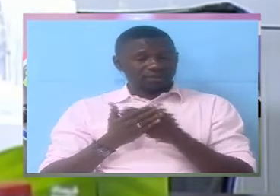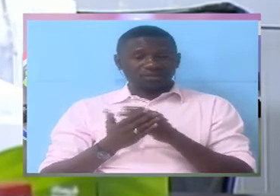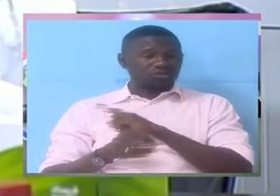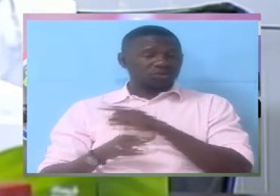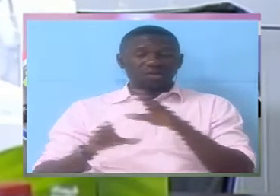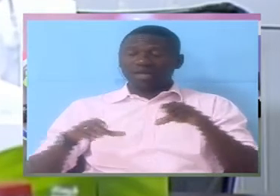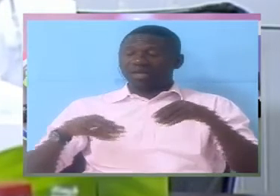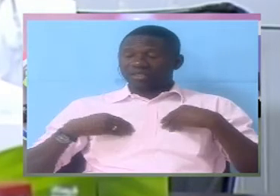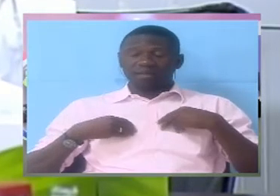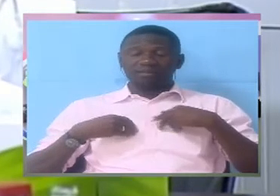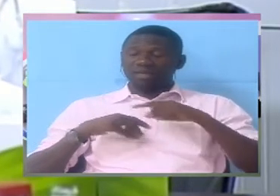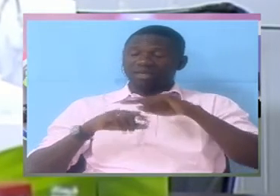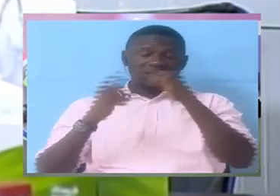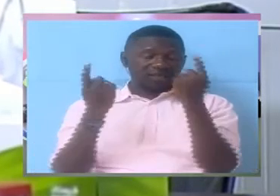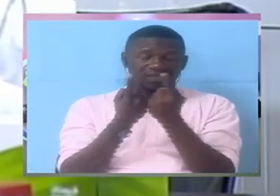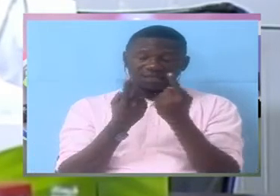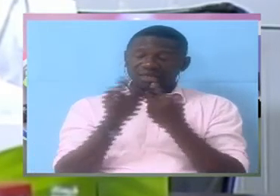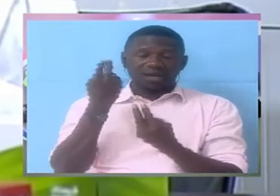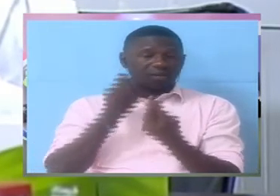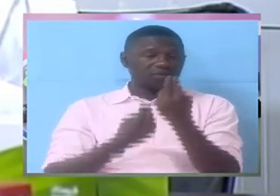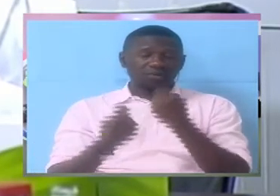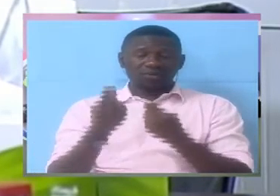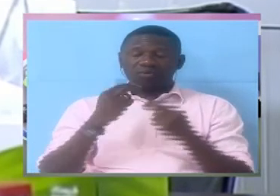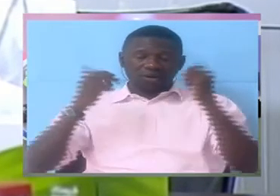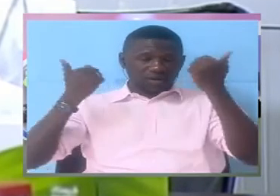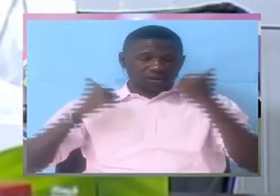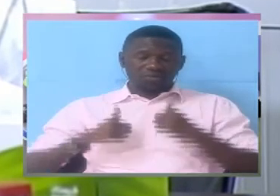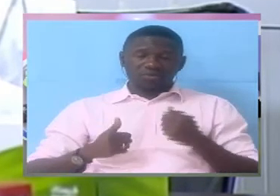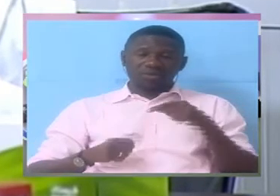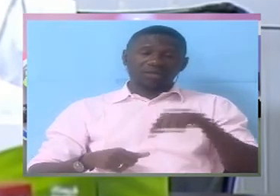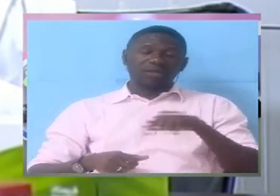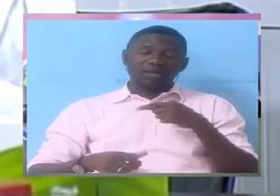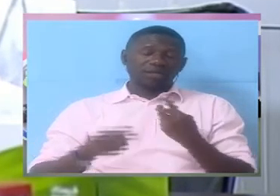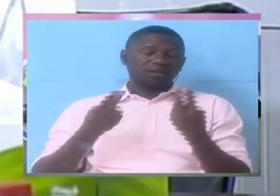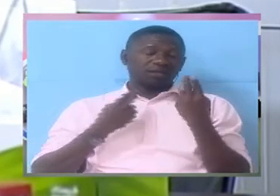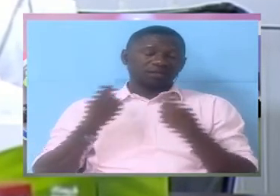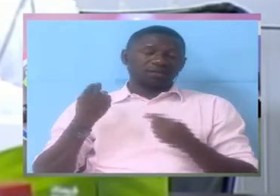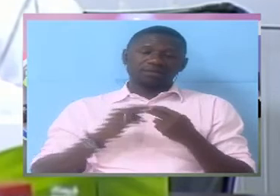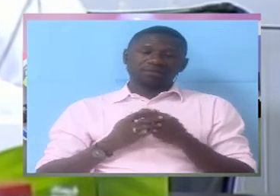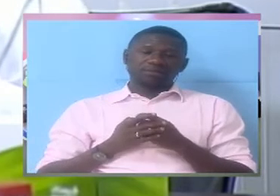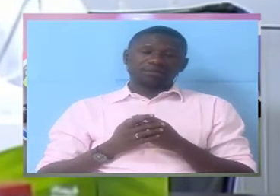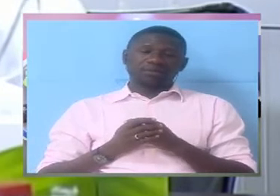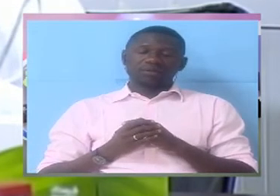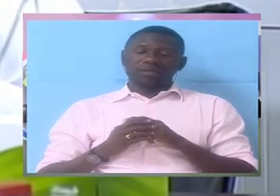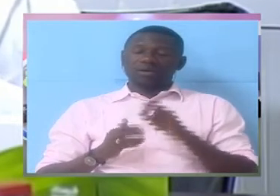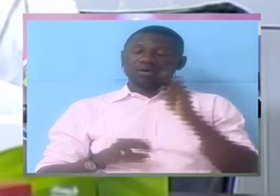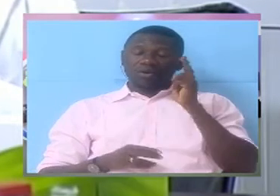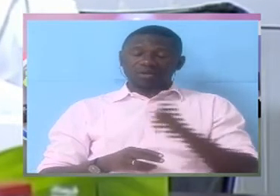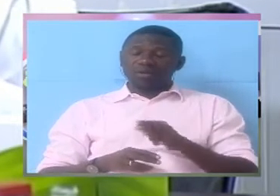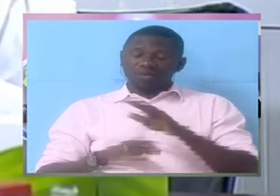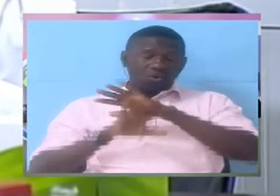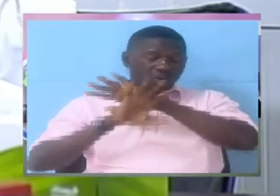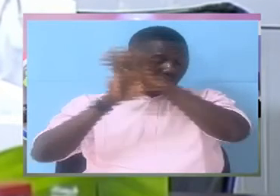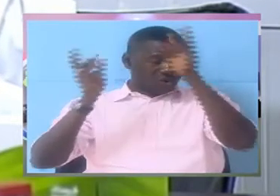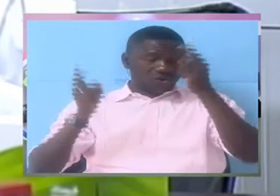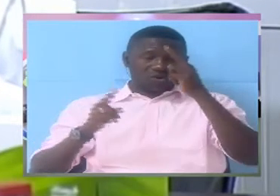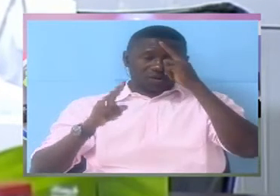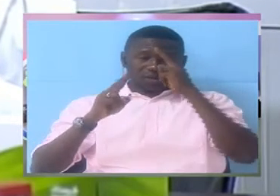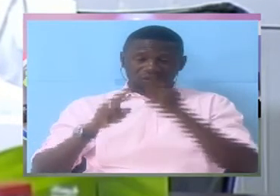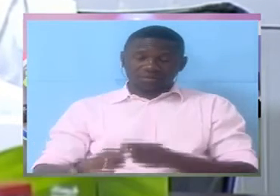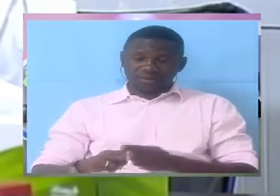not allow a recurrence of what happened here momoye luatara luako Let everybody be law